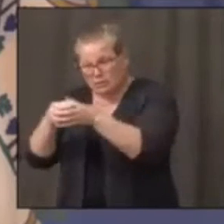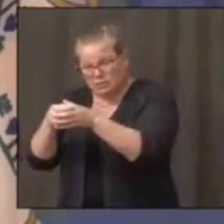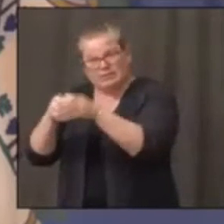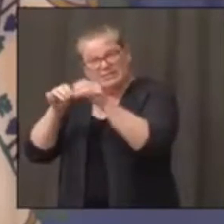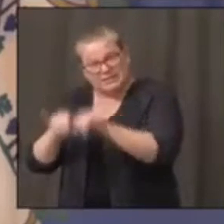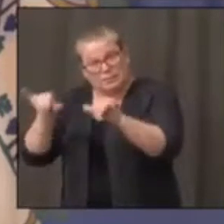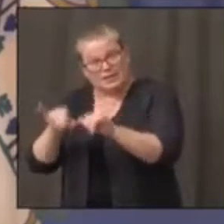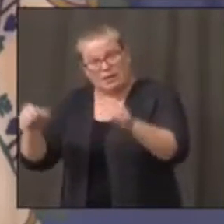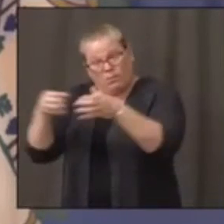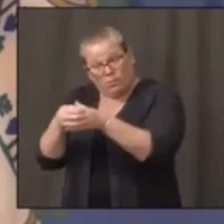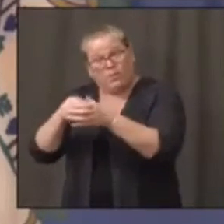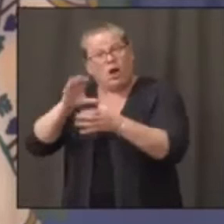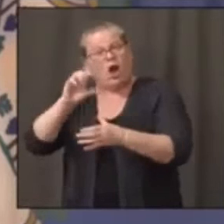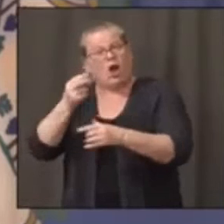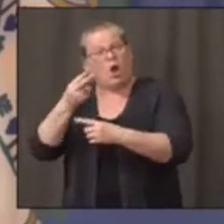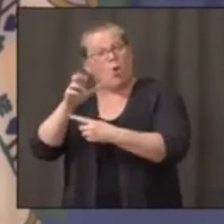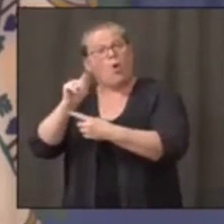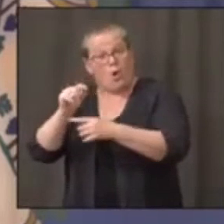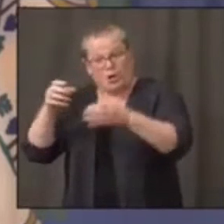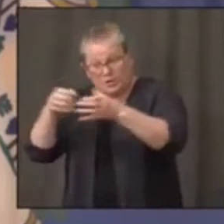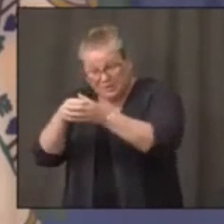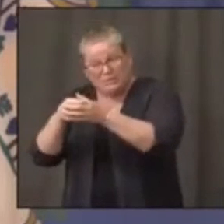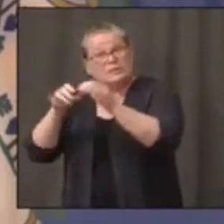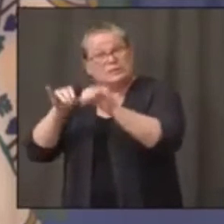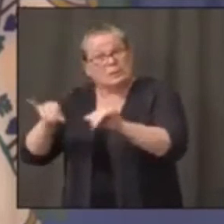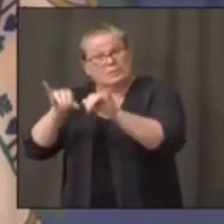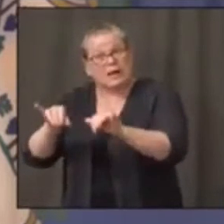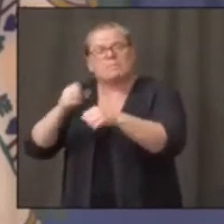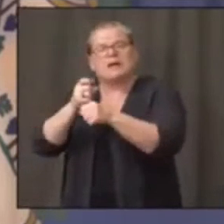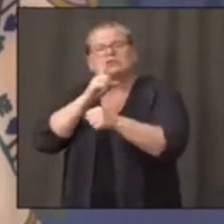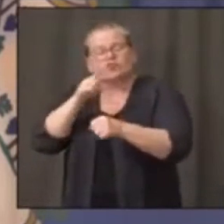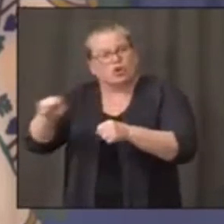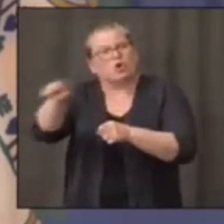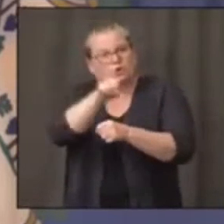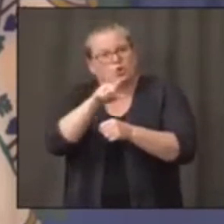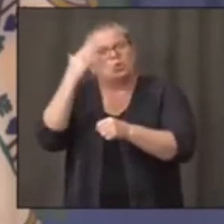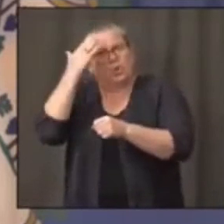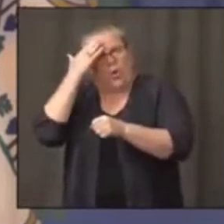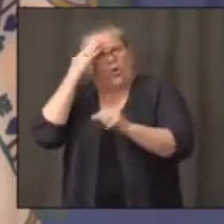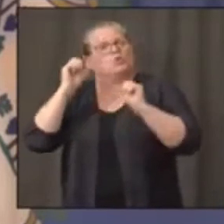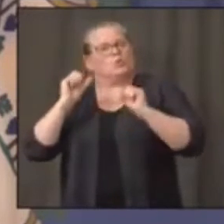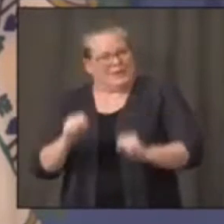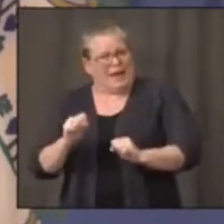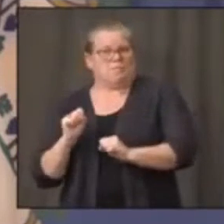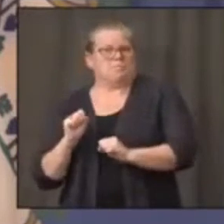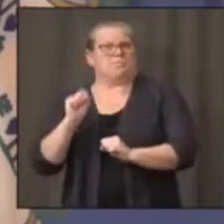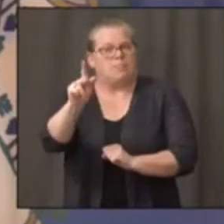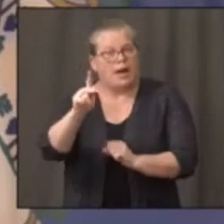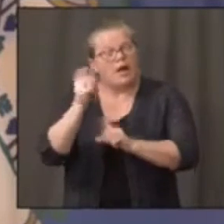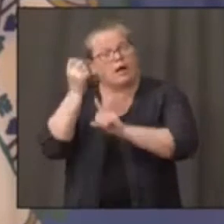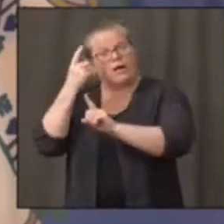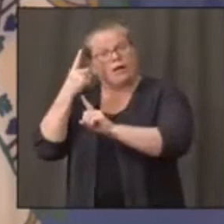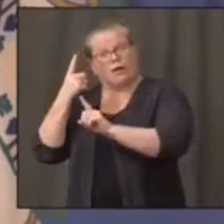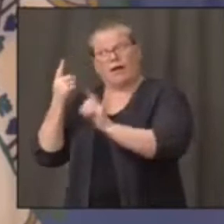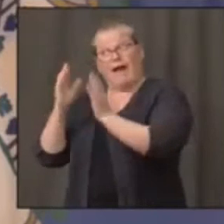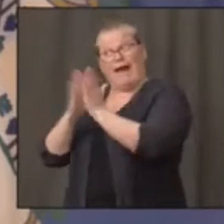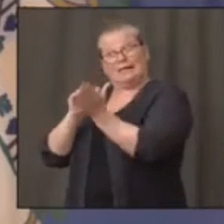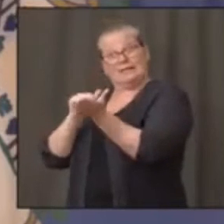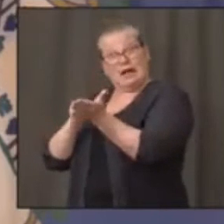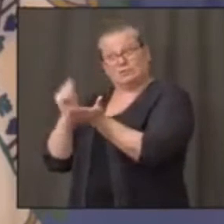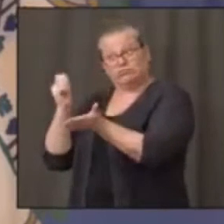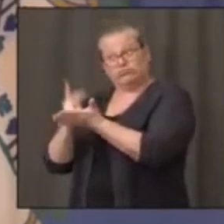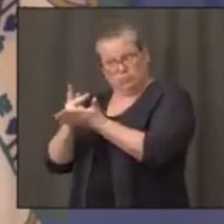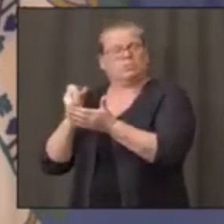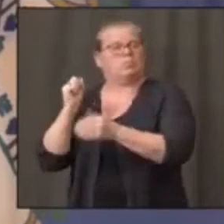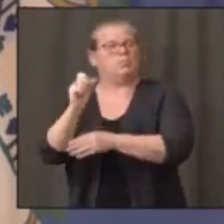you know that you can get back safely, if it's okay by a doctor for you to get back. And with that, that's why I'm leading with the